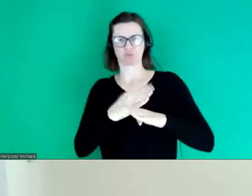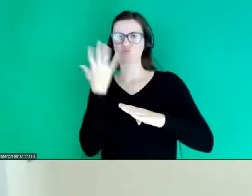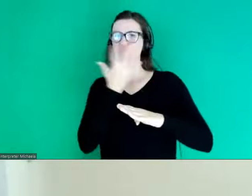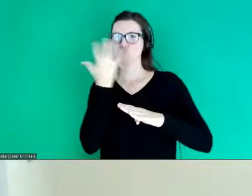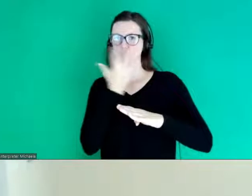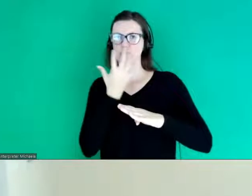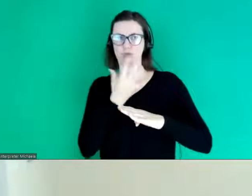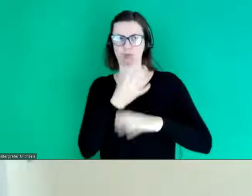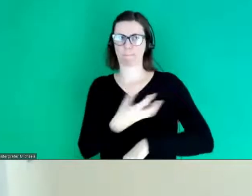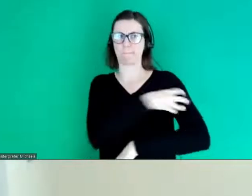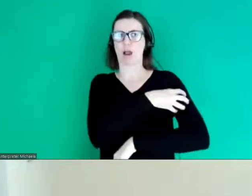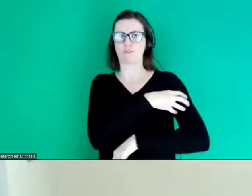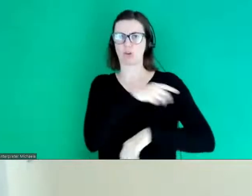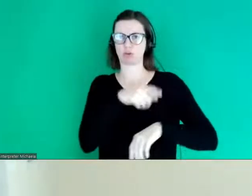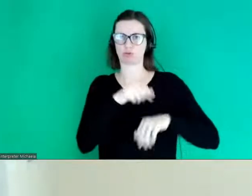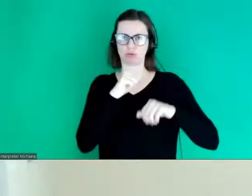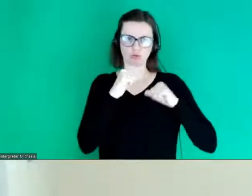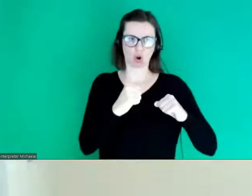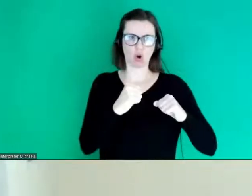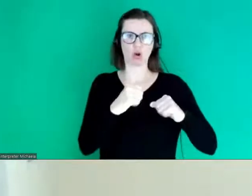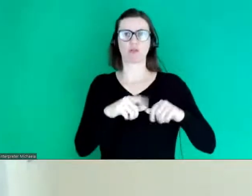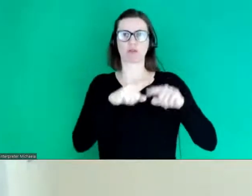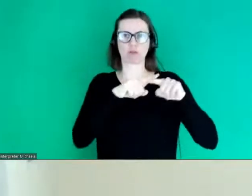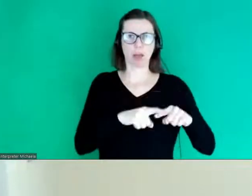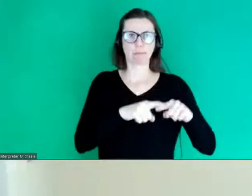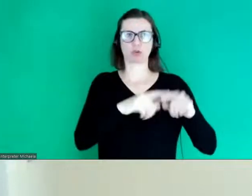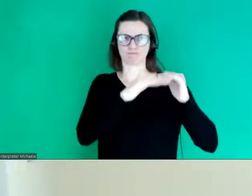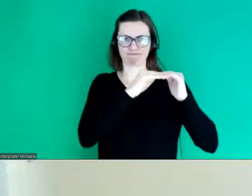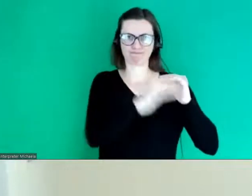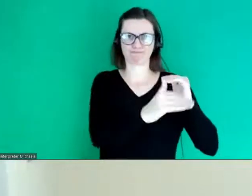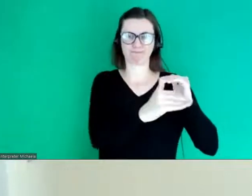more reliable and longer lasting.